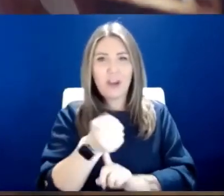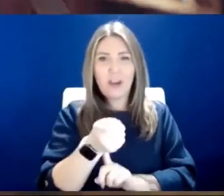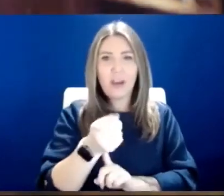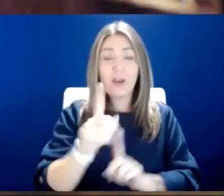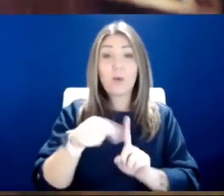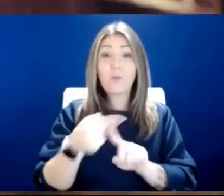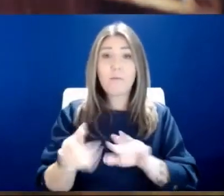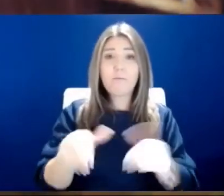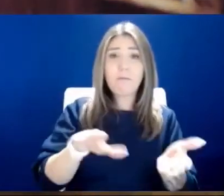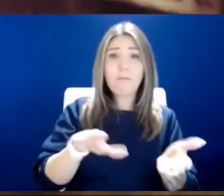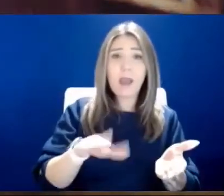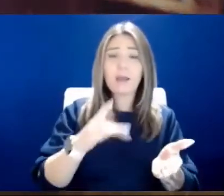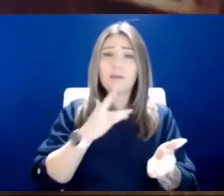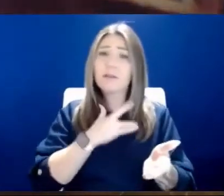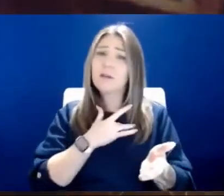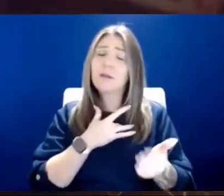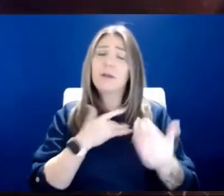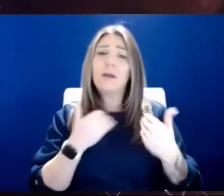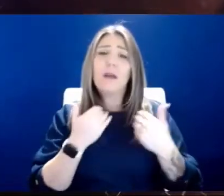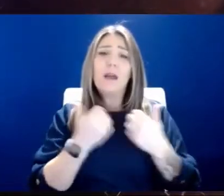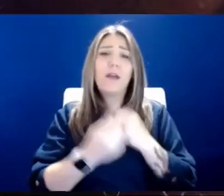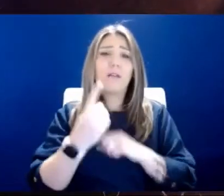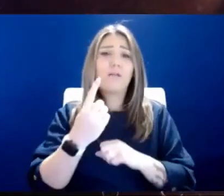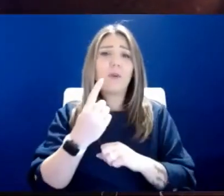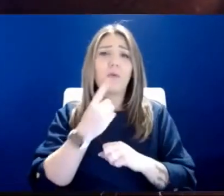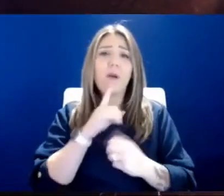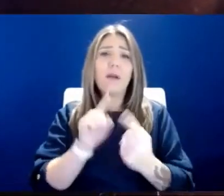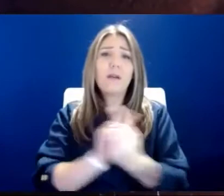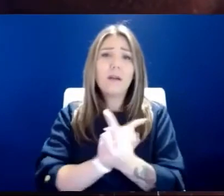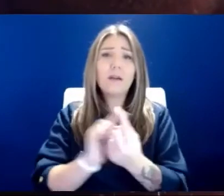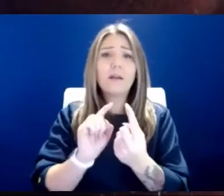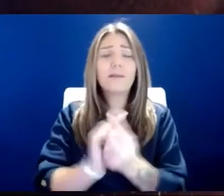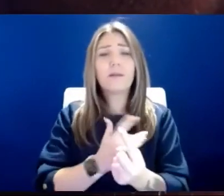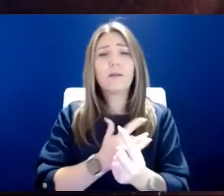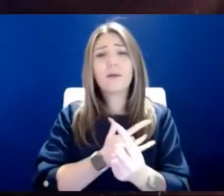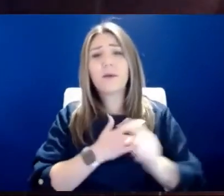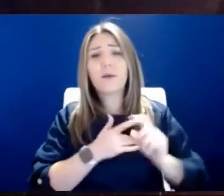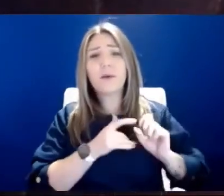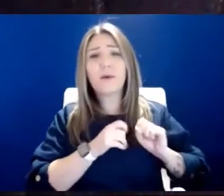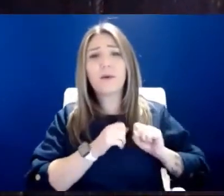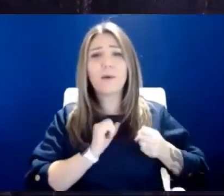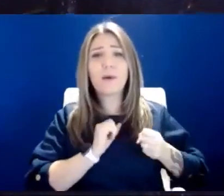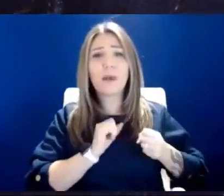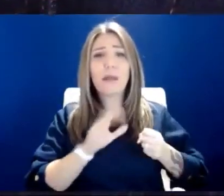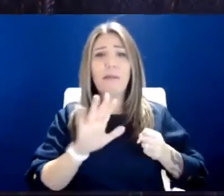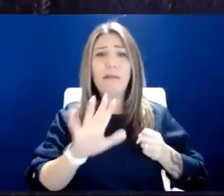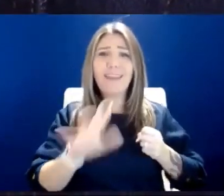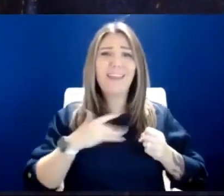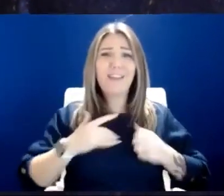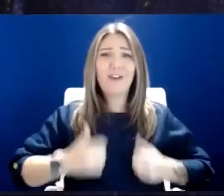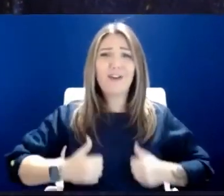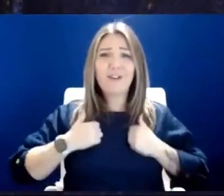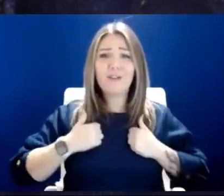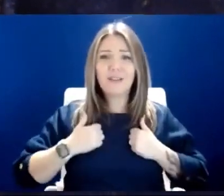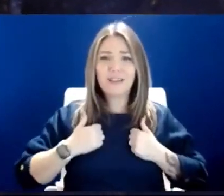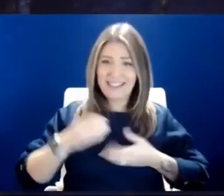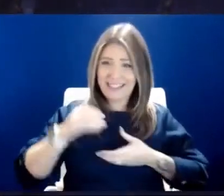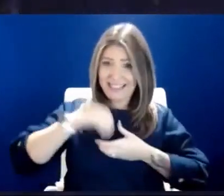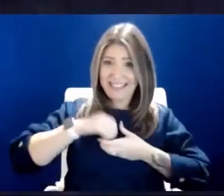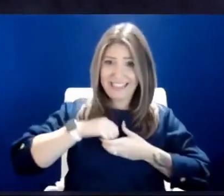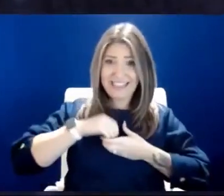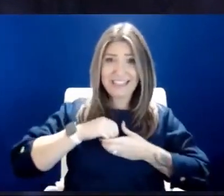in the hearts of everyone who'd been lucky enough to have him in their sphere. Inside that is ashes of my